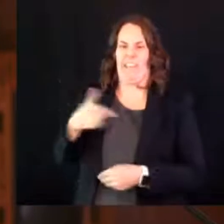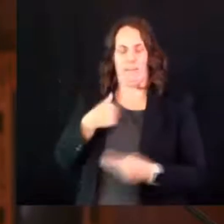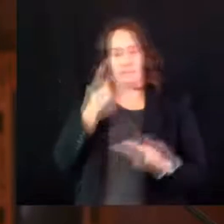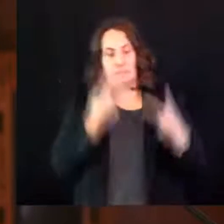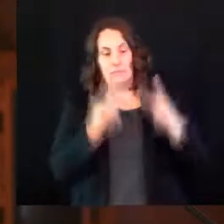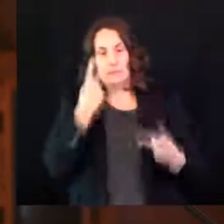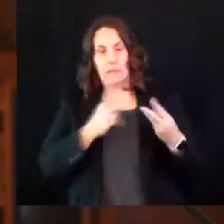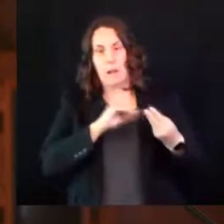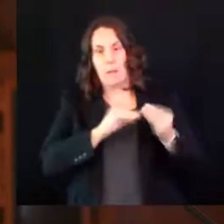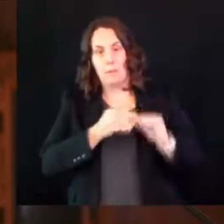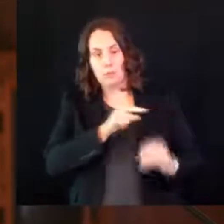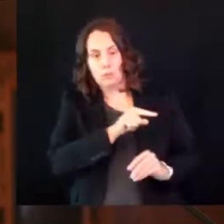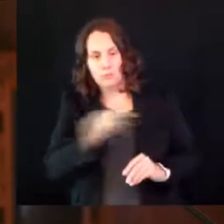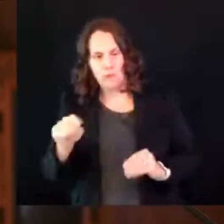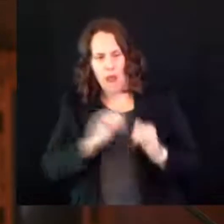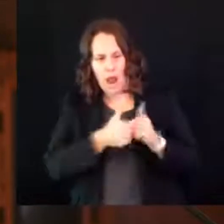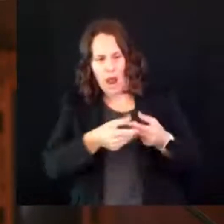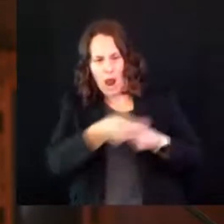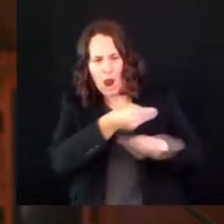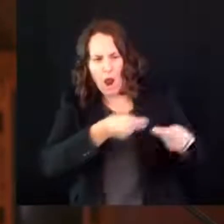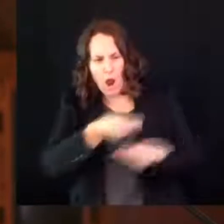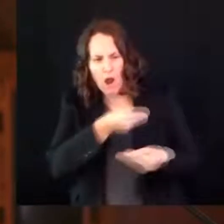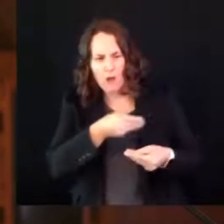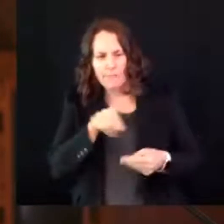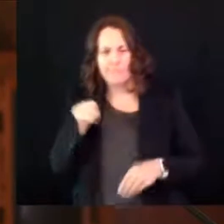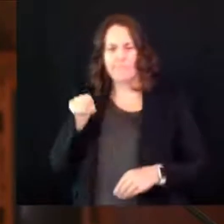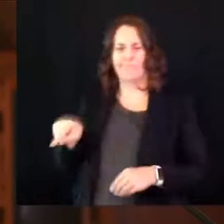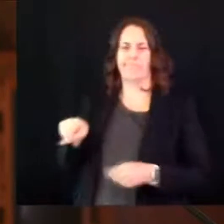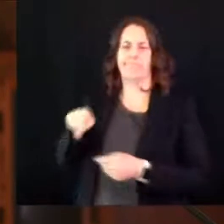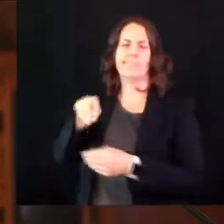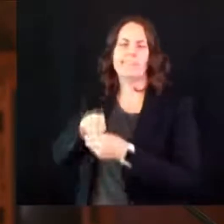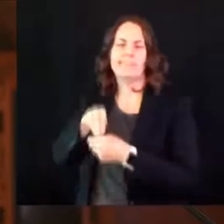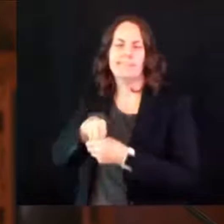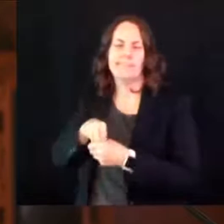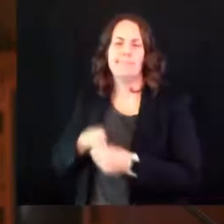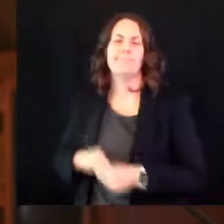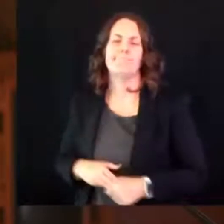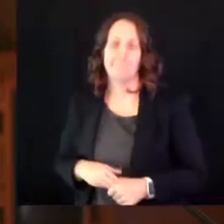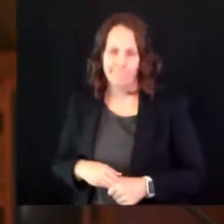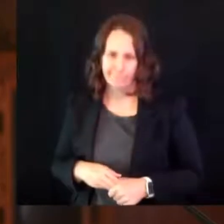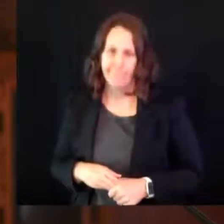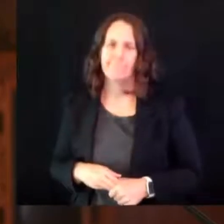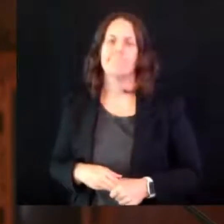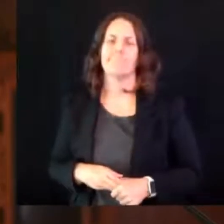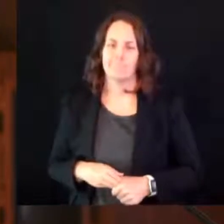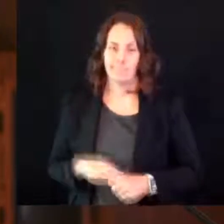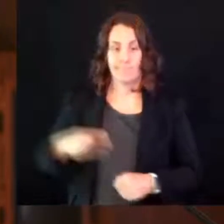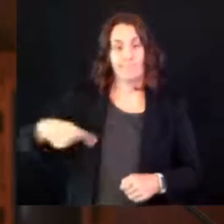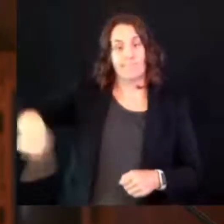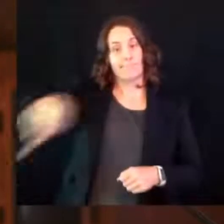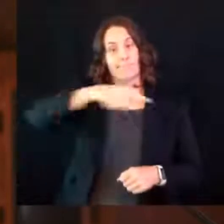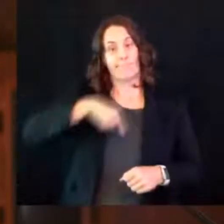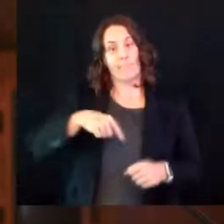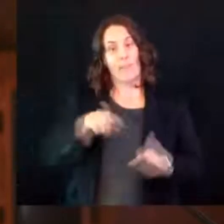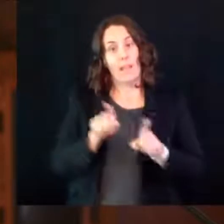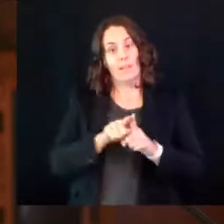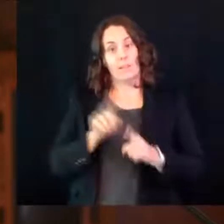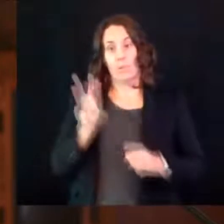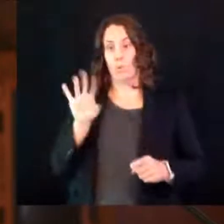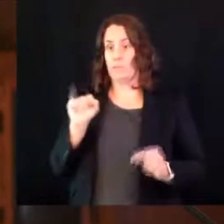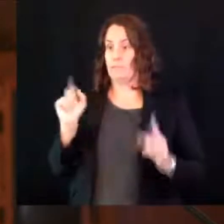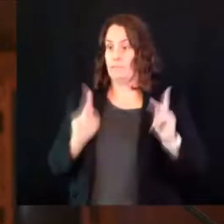to reduce our time outside of the house in these large or larger public